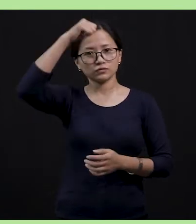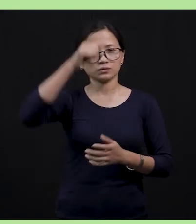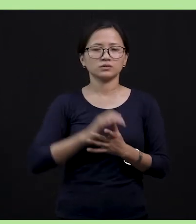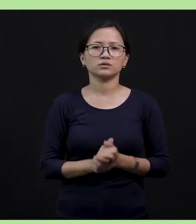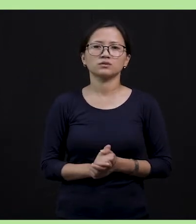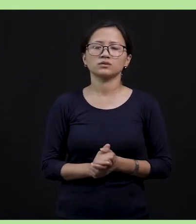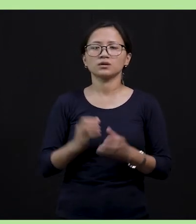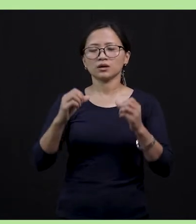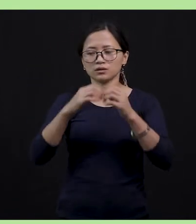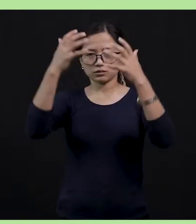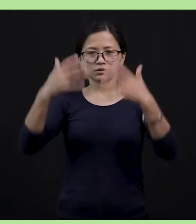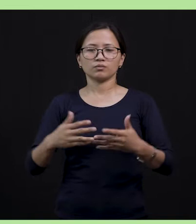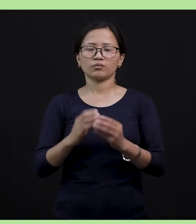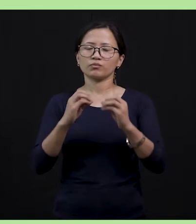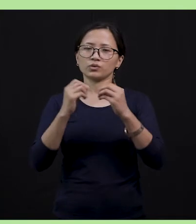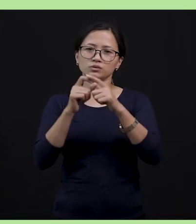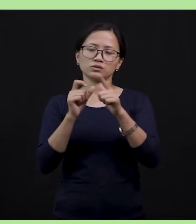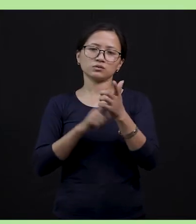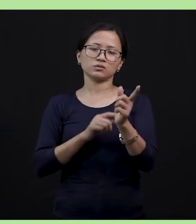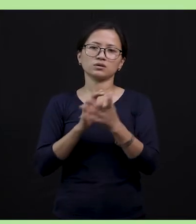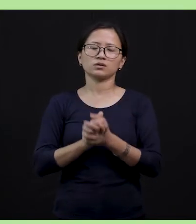India is a body which